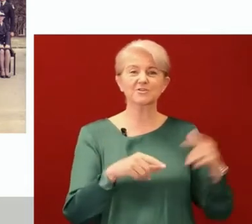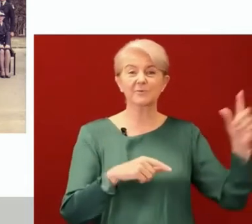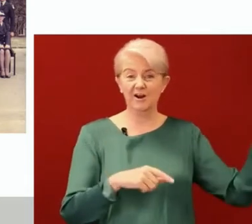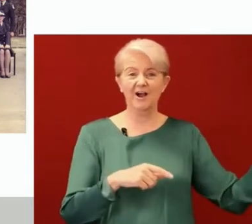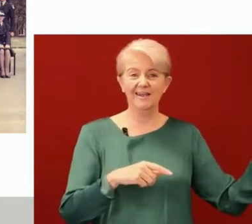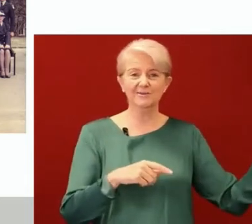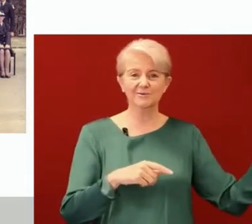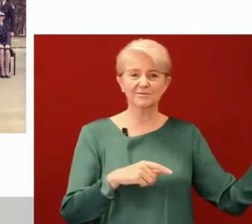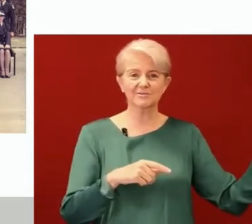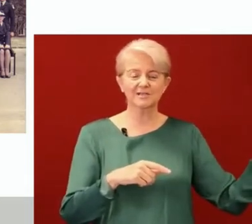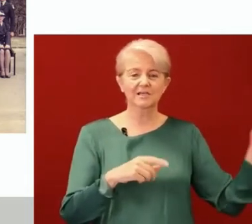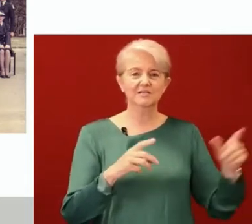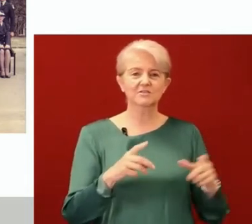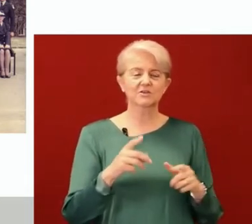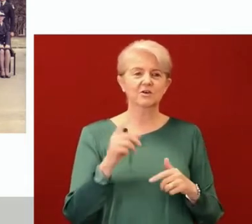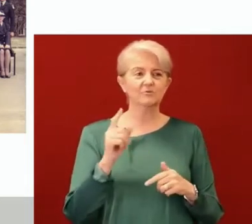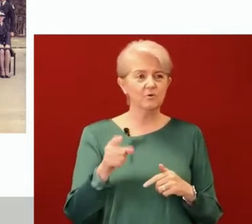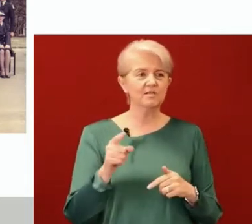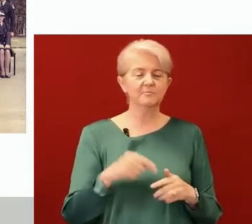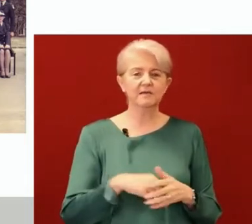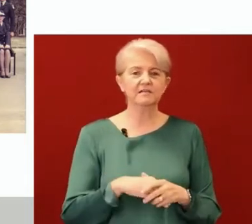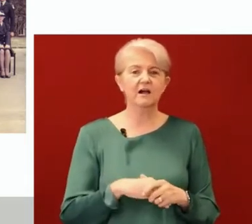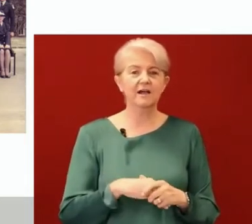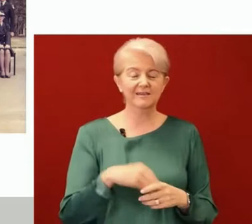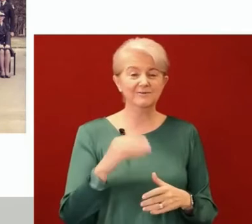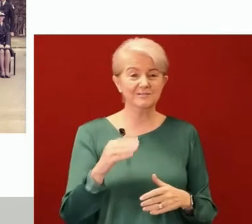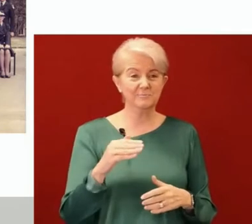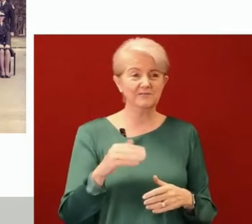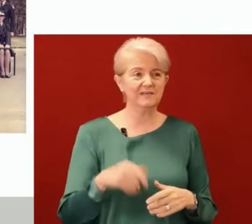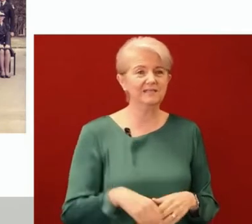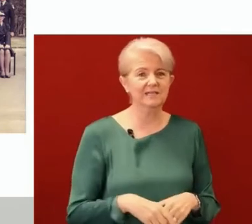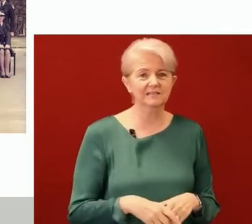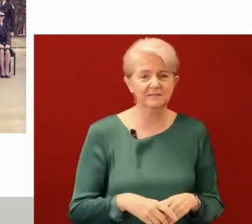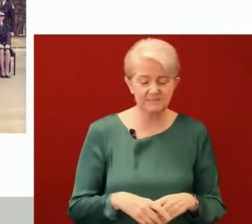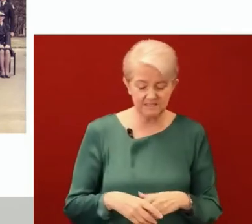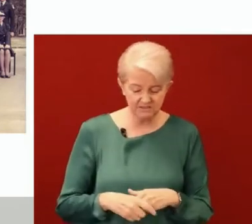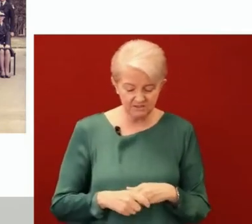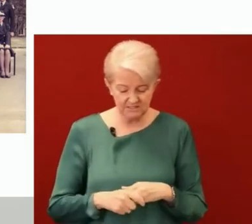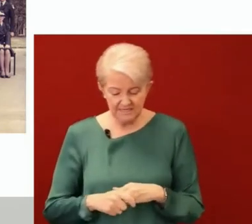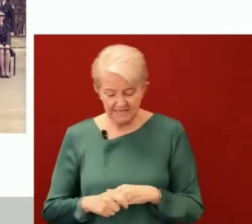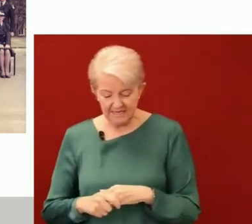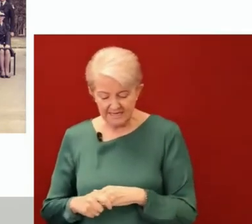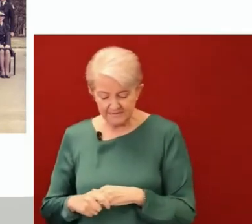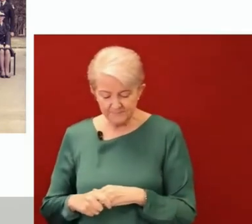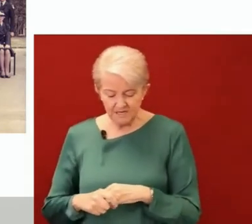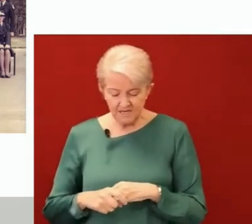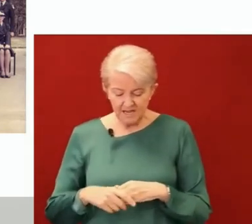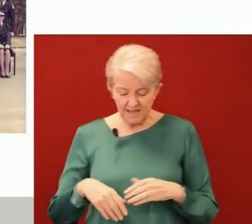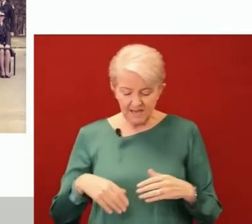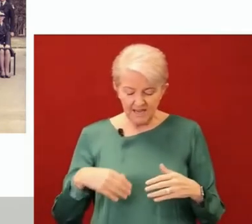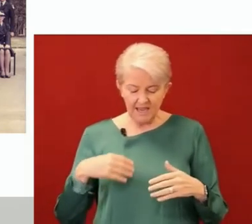I was also in high heels. So walking the beat in high heels is a bit of a killer, let me tell you.